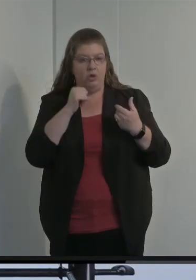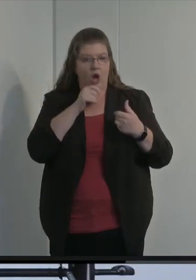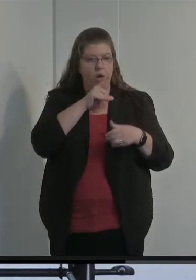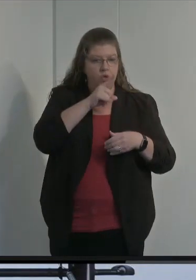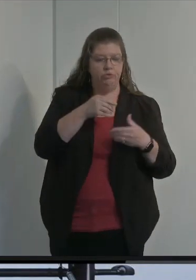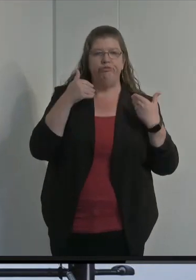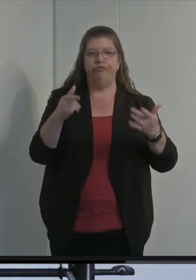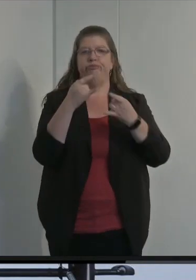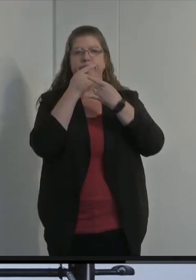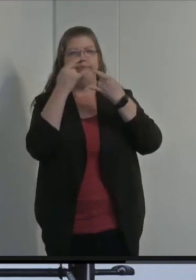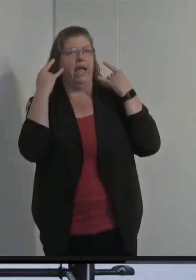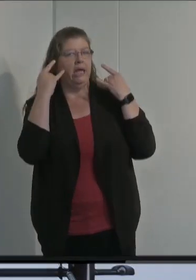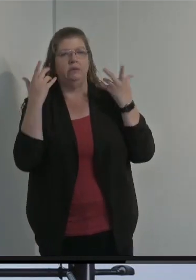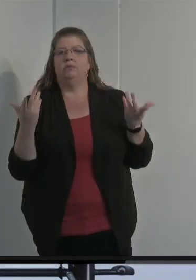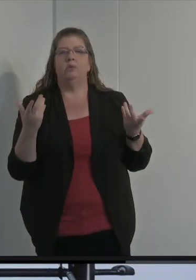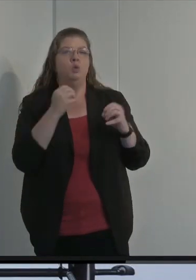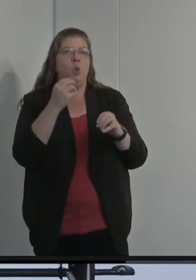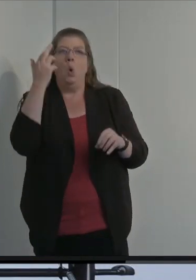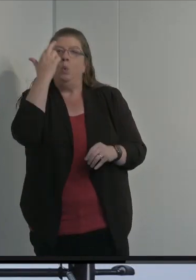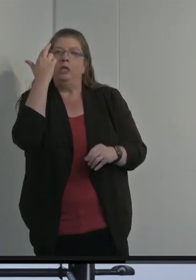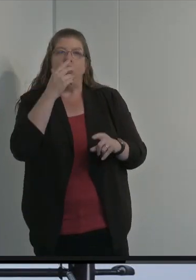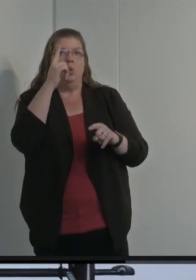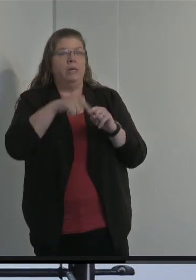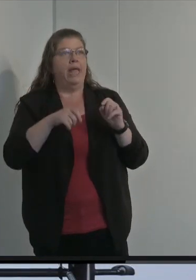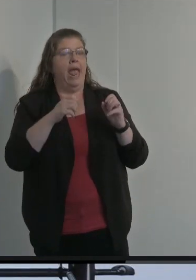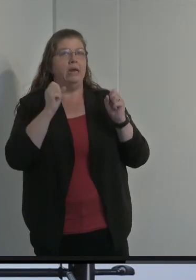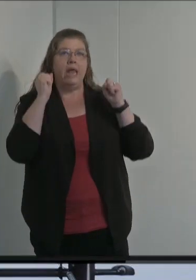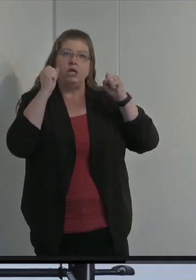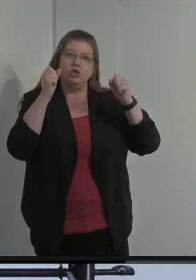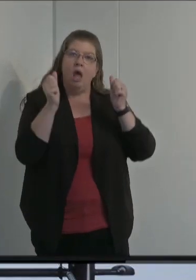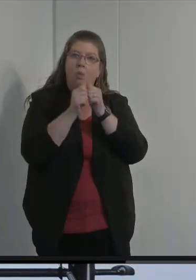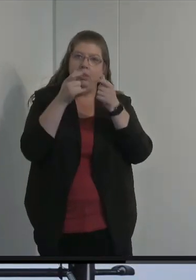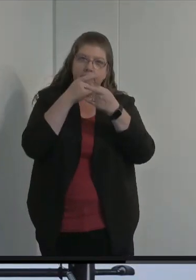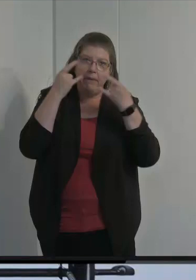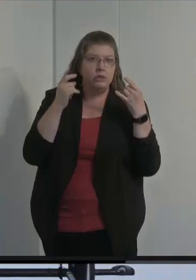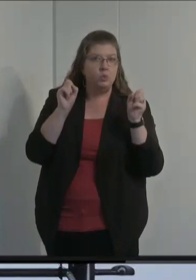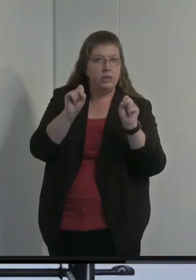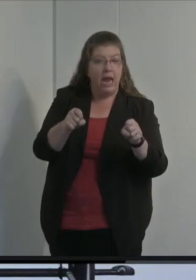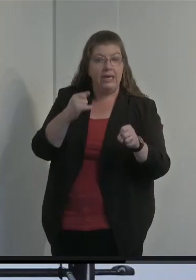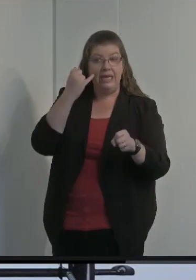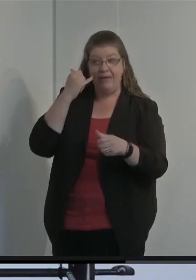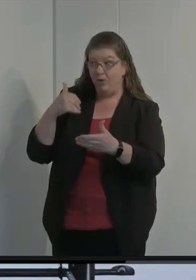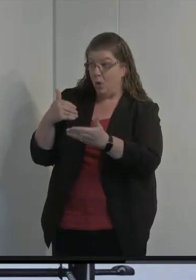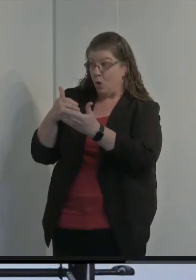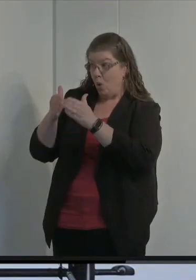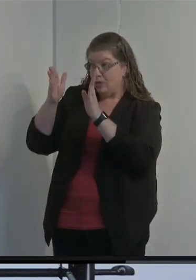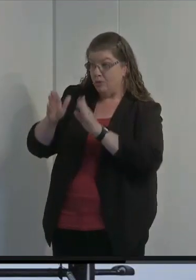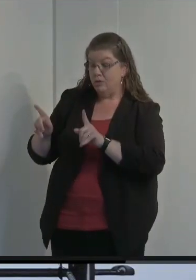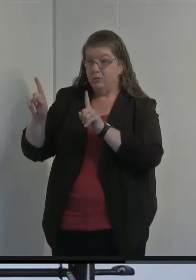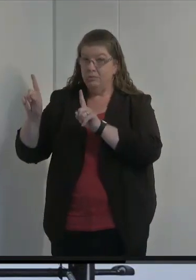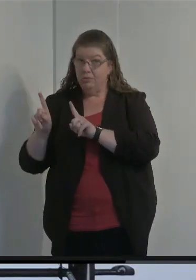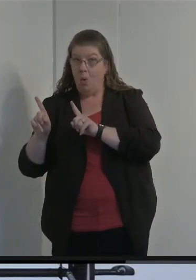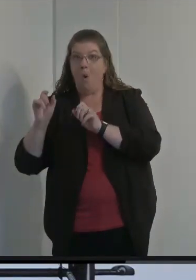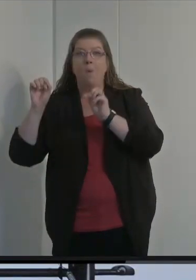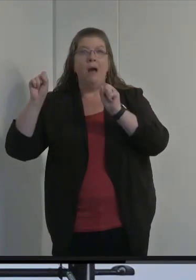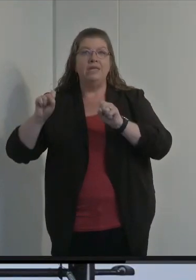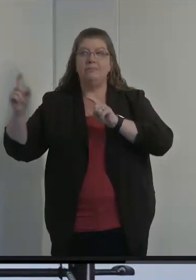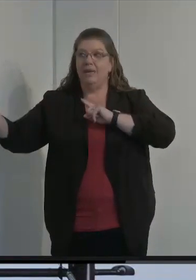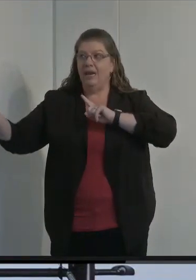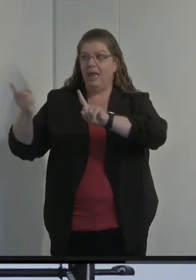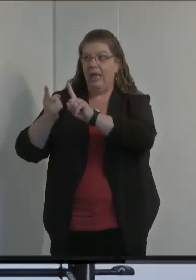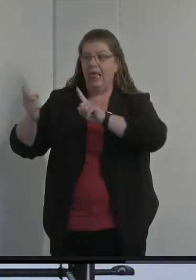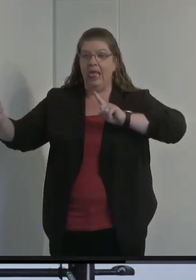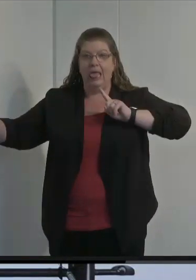mask. There's no reason why you can't exercise wearing a mask. And if you're close to somebody or have the possibility of being close to